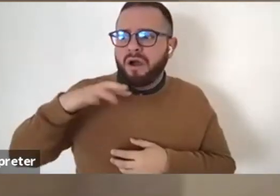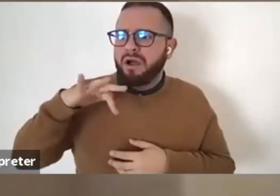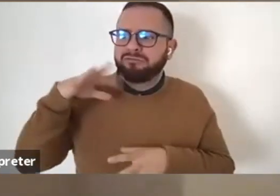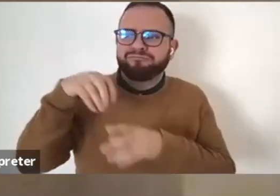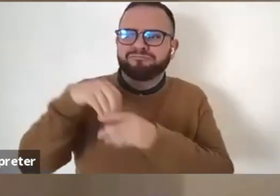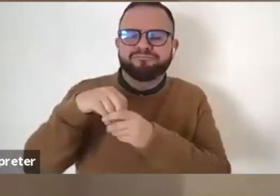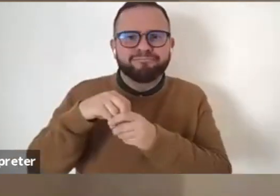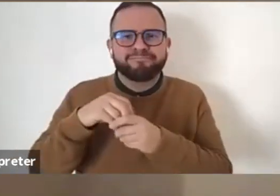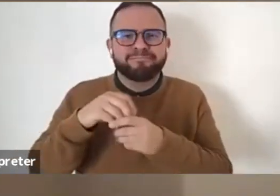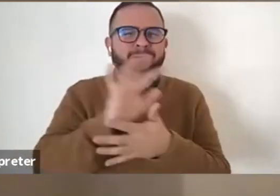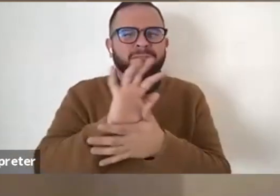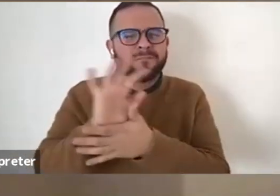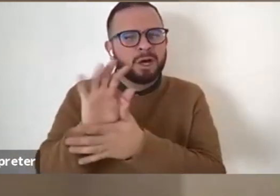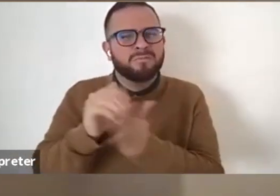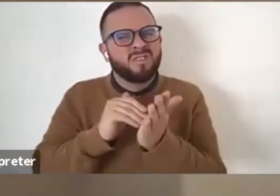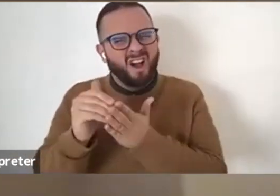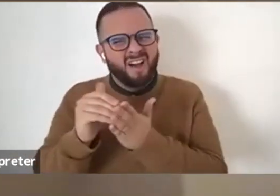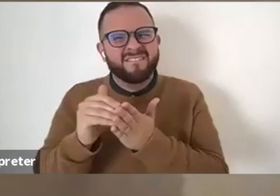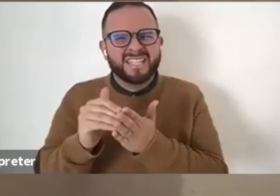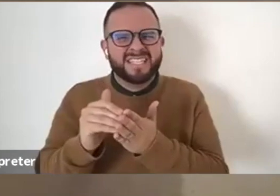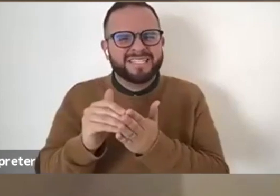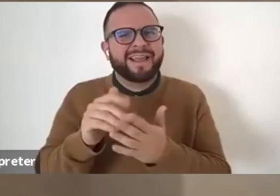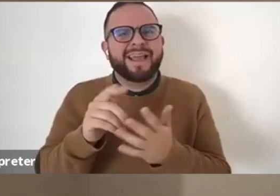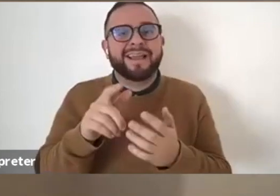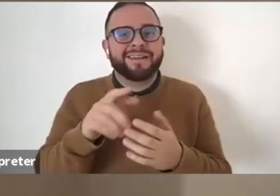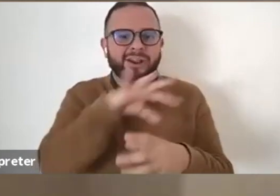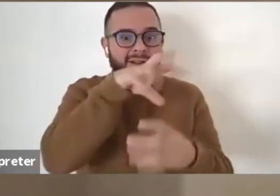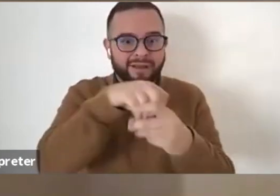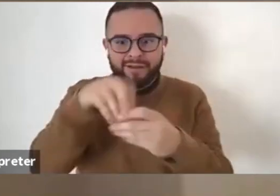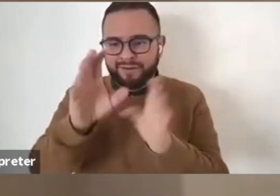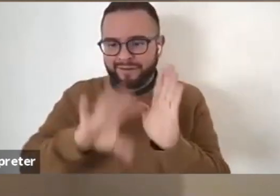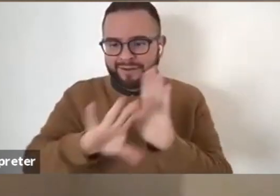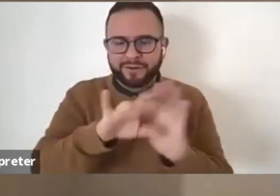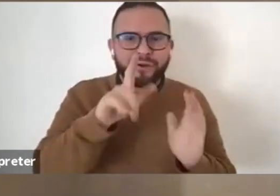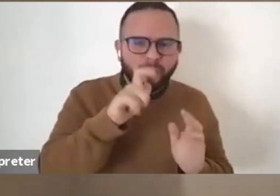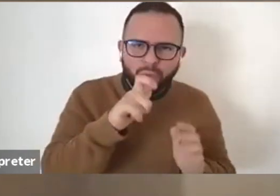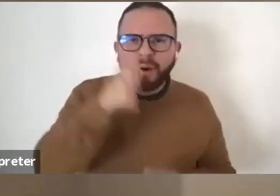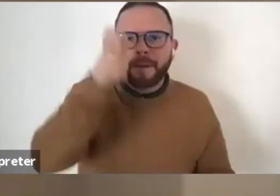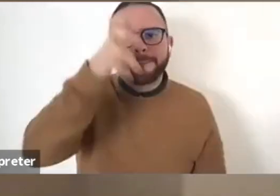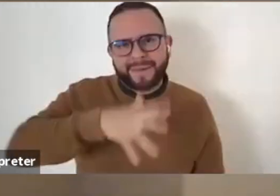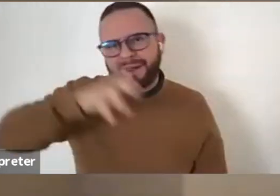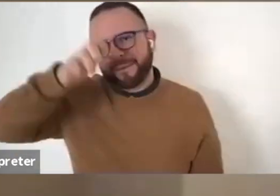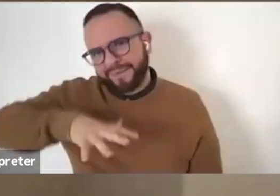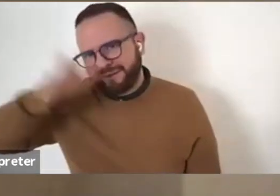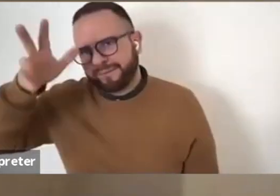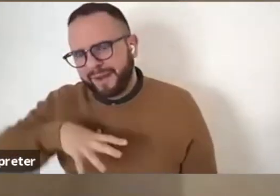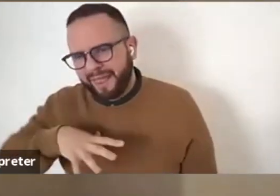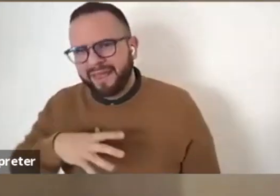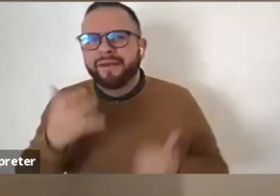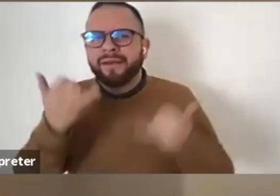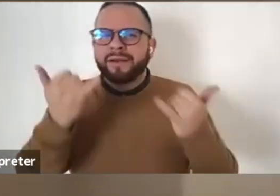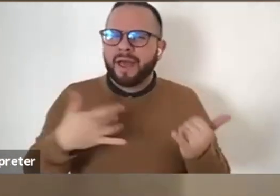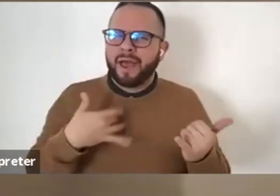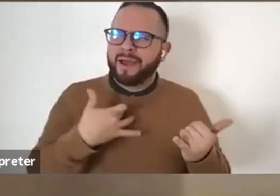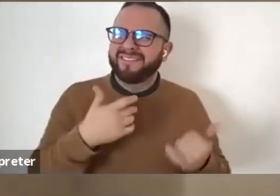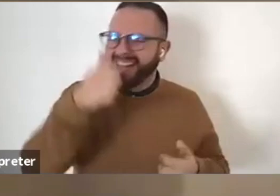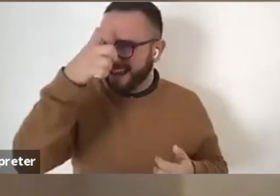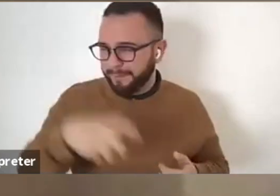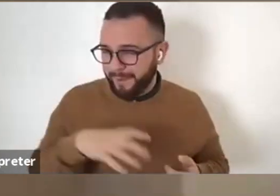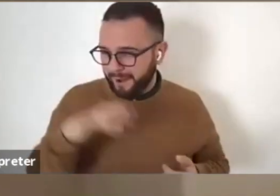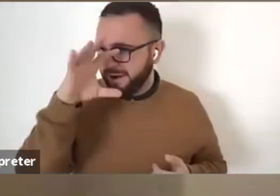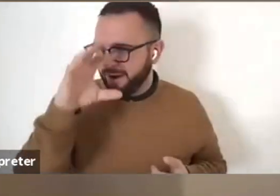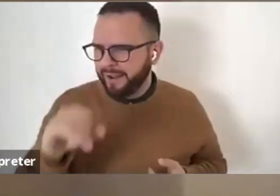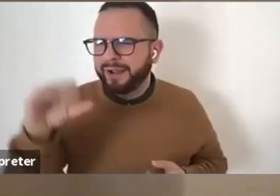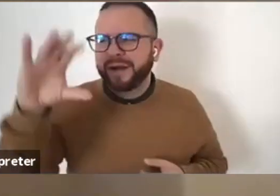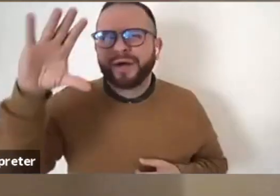often about men, and now I'm like losing interest. Now I'm much more interested in female characters. I found them more